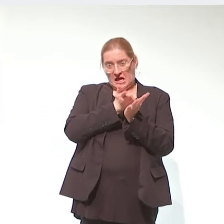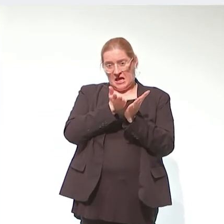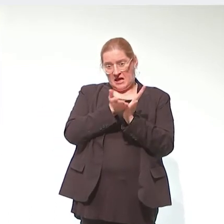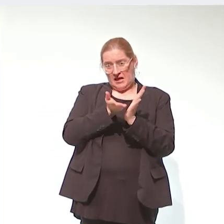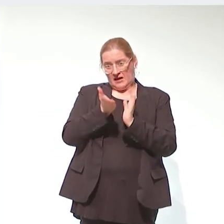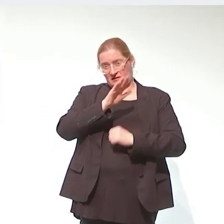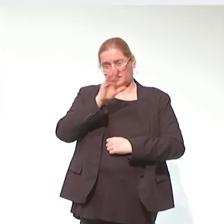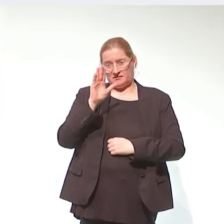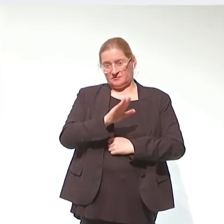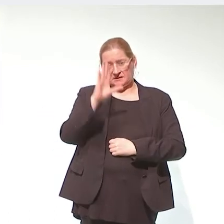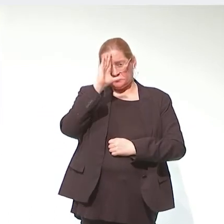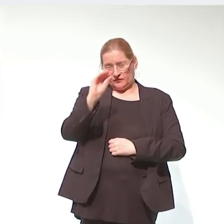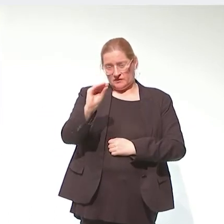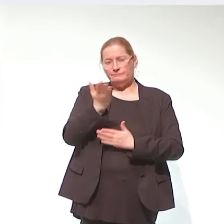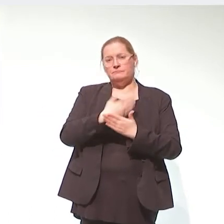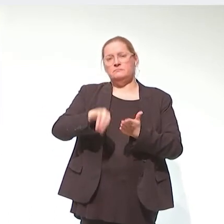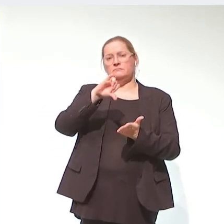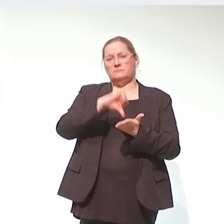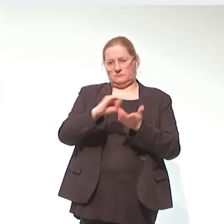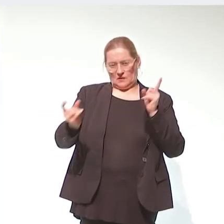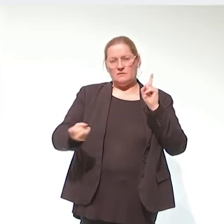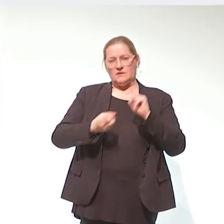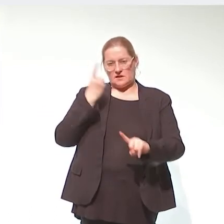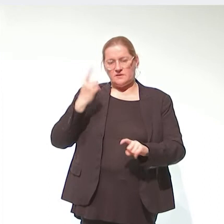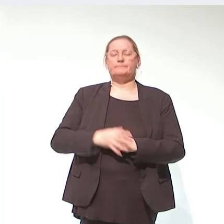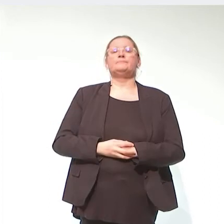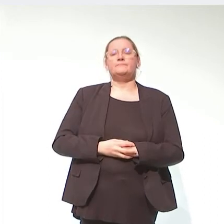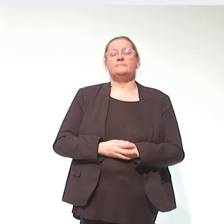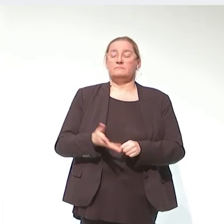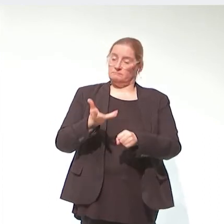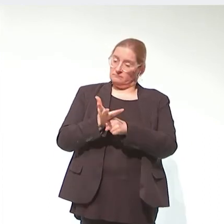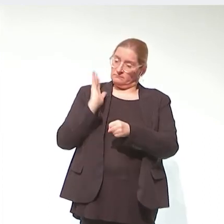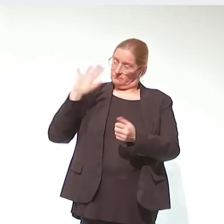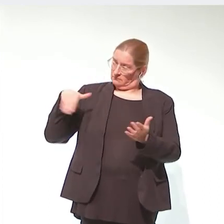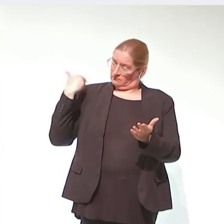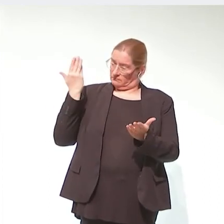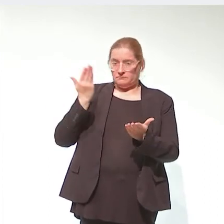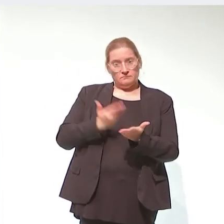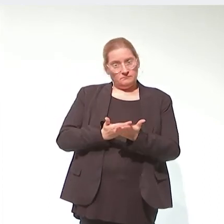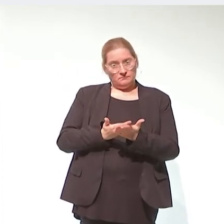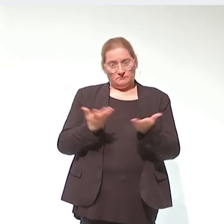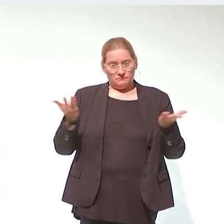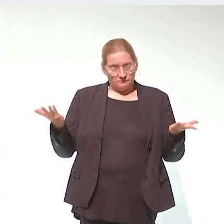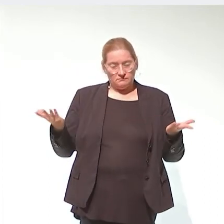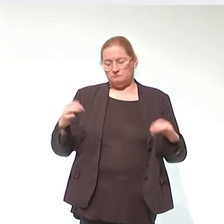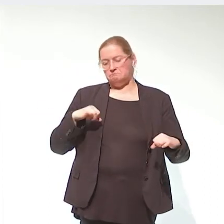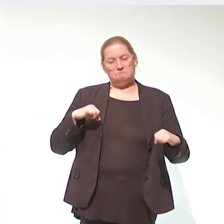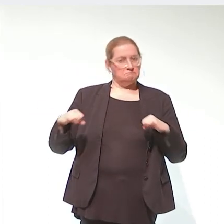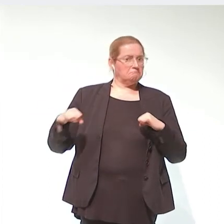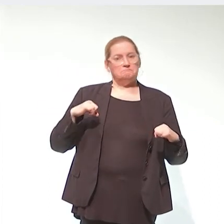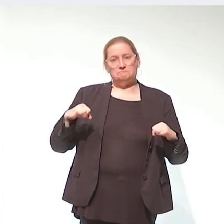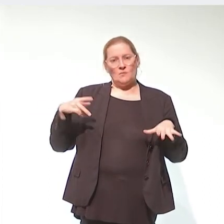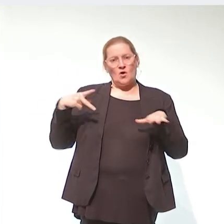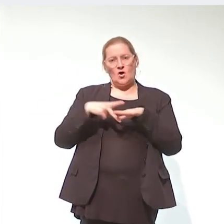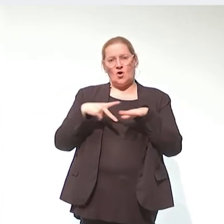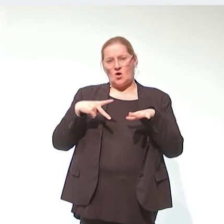transition mechanism in the last 5 years that is implemented show that 64% of students who